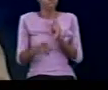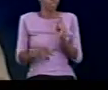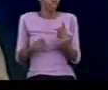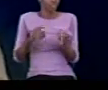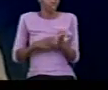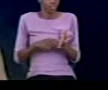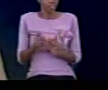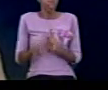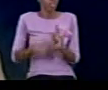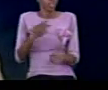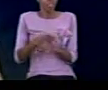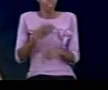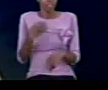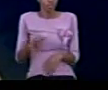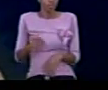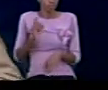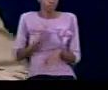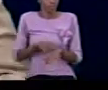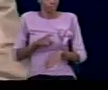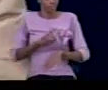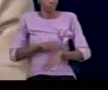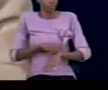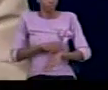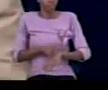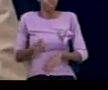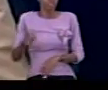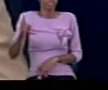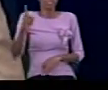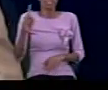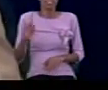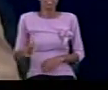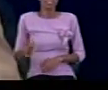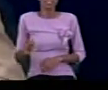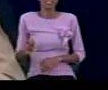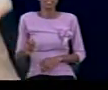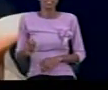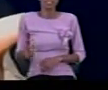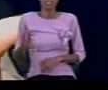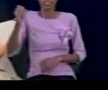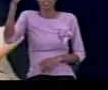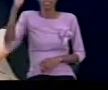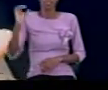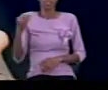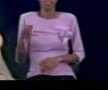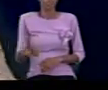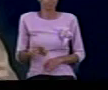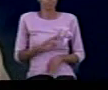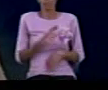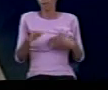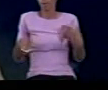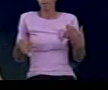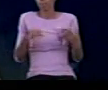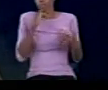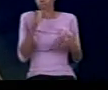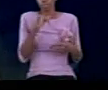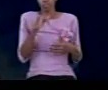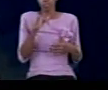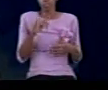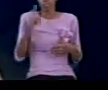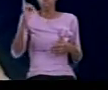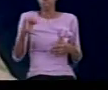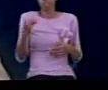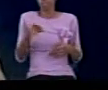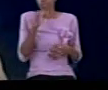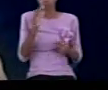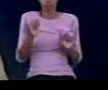all possibility, who can turn your situation around, turn your night to day, and give you